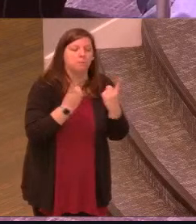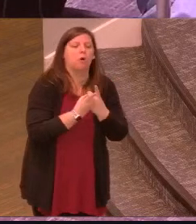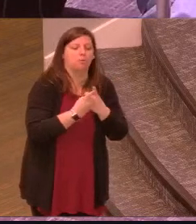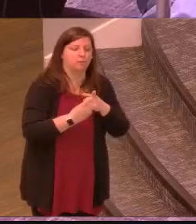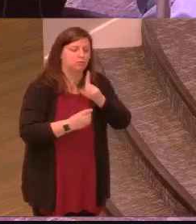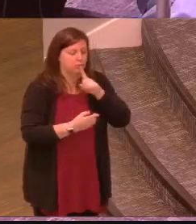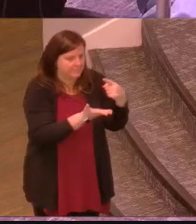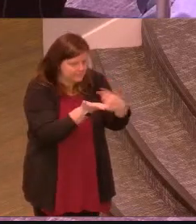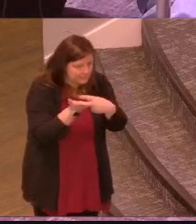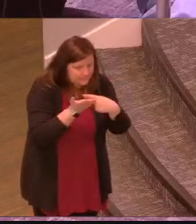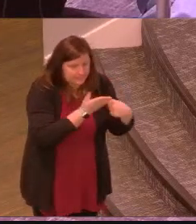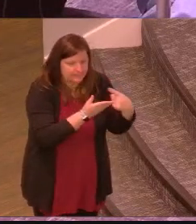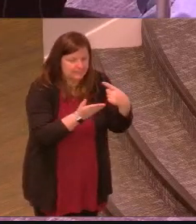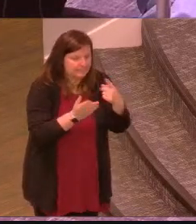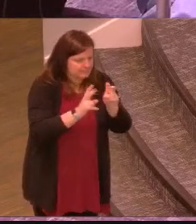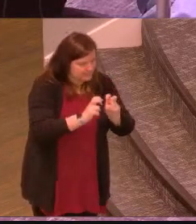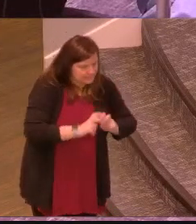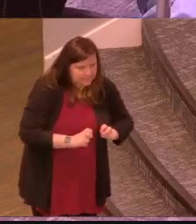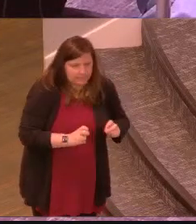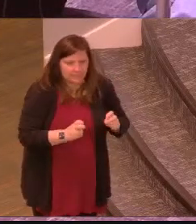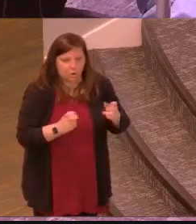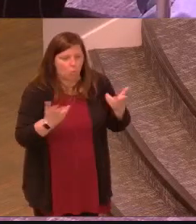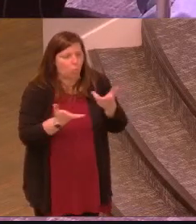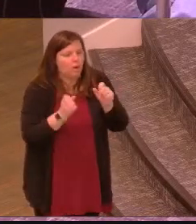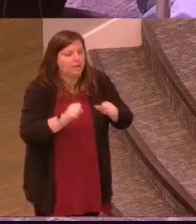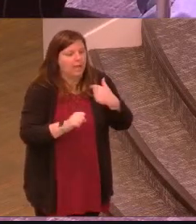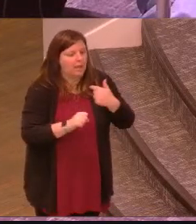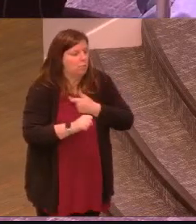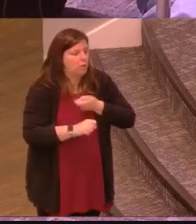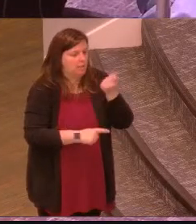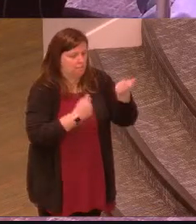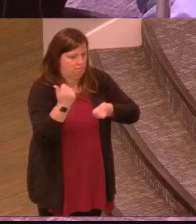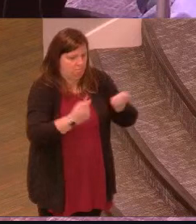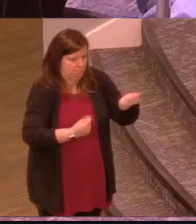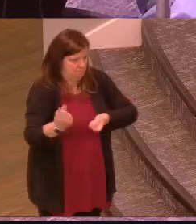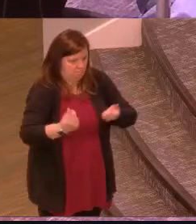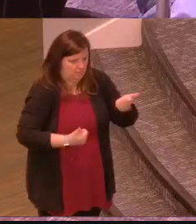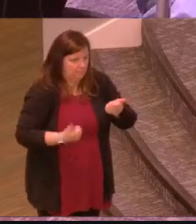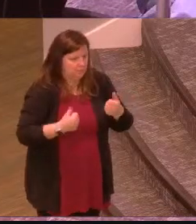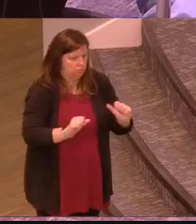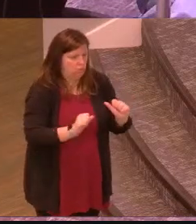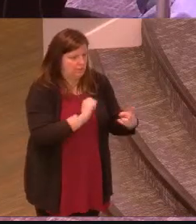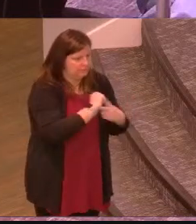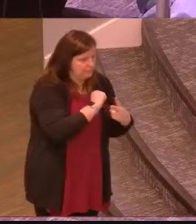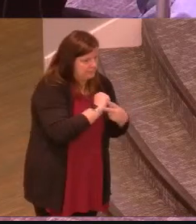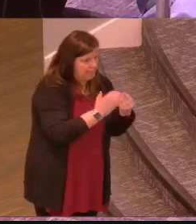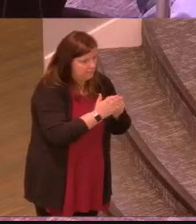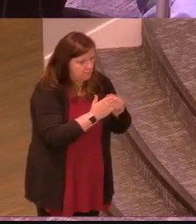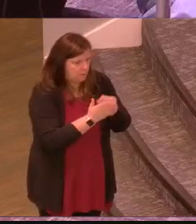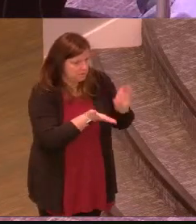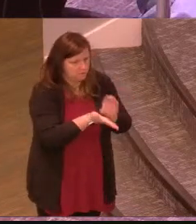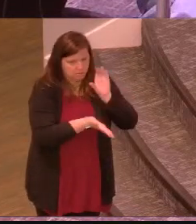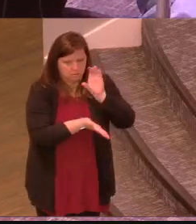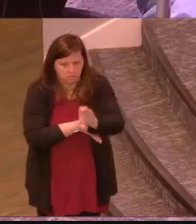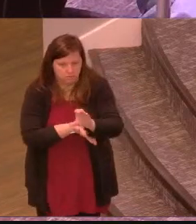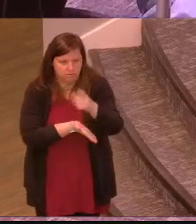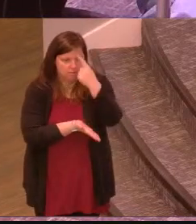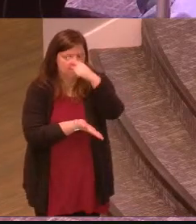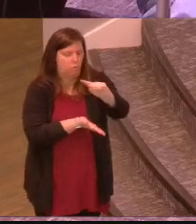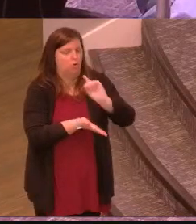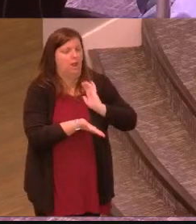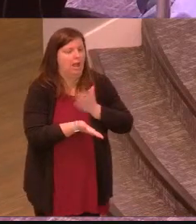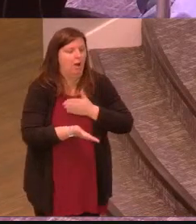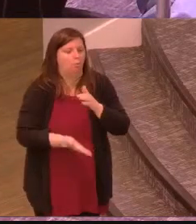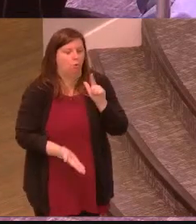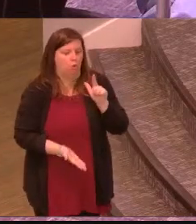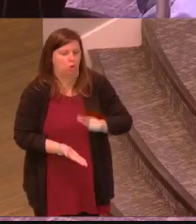it that people can do without to try to help our lowest paid staff. So yes, we're 100% aligned with you on